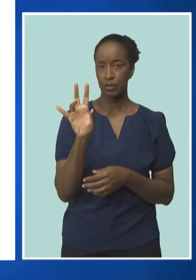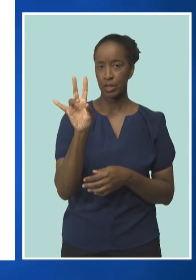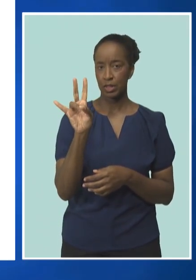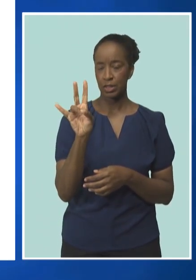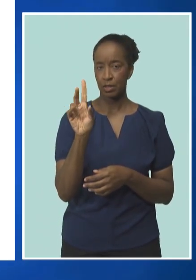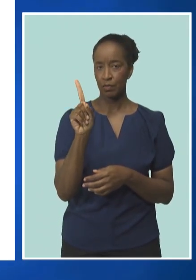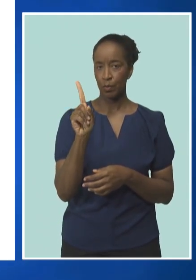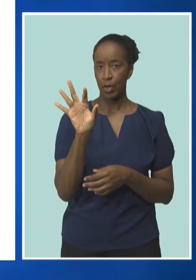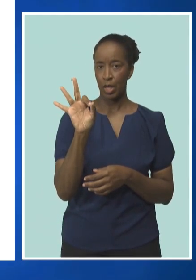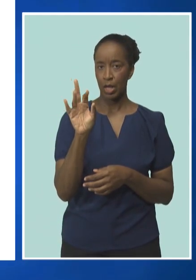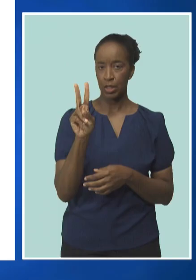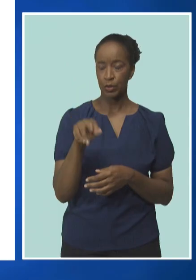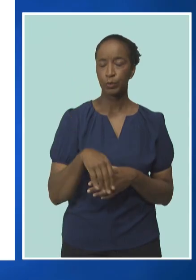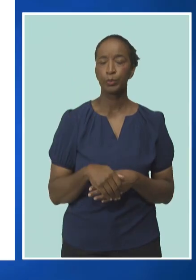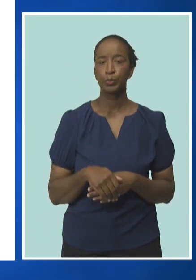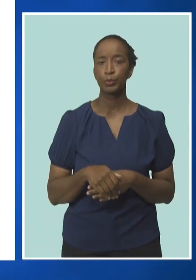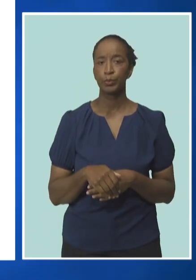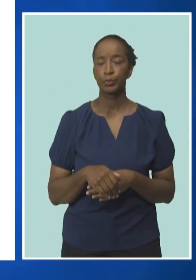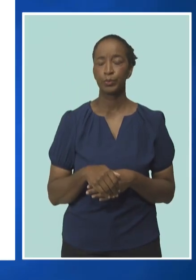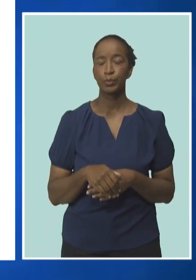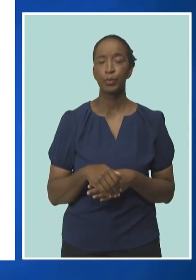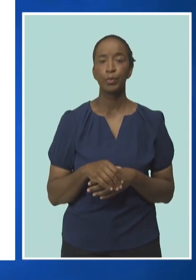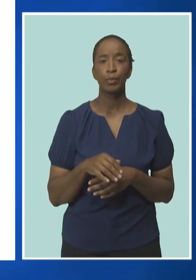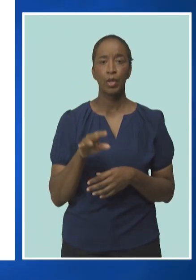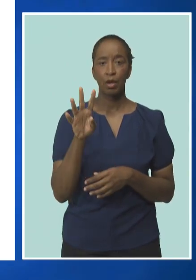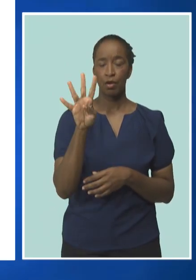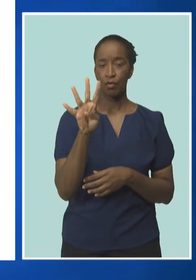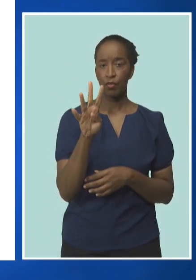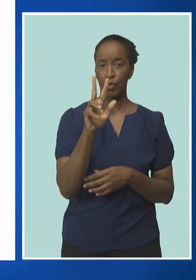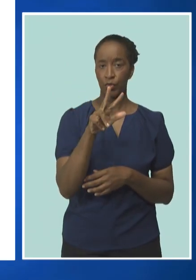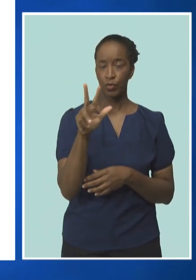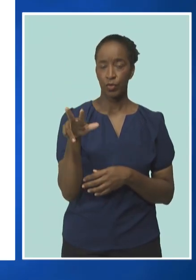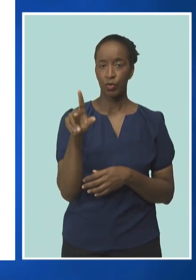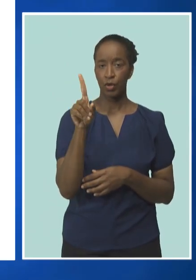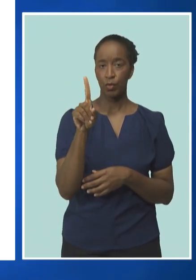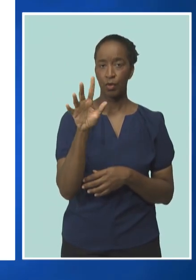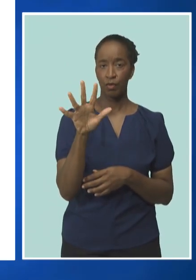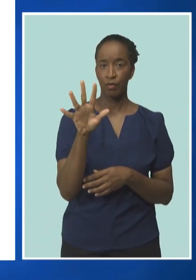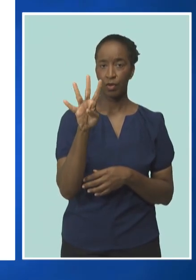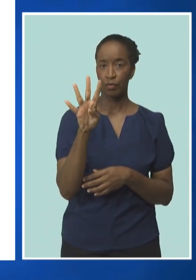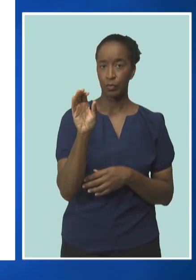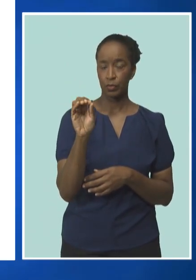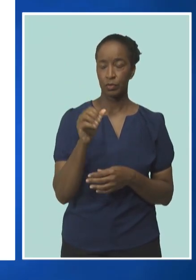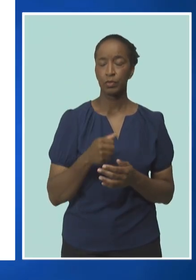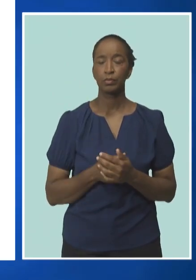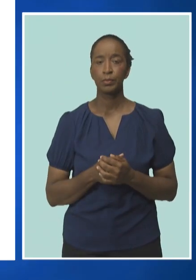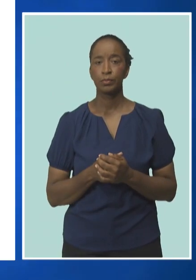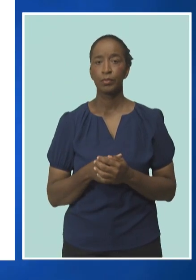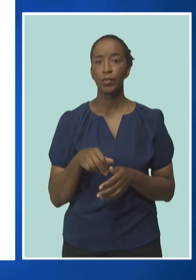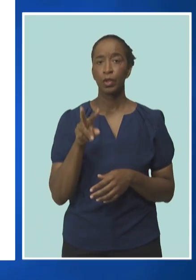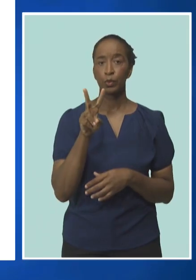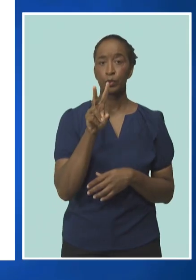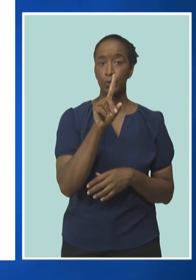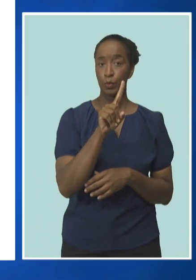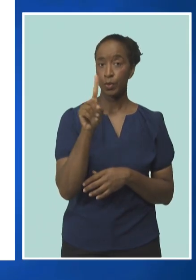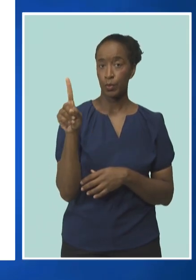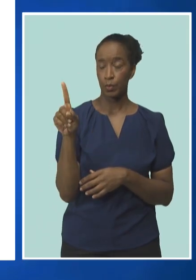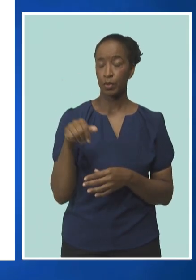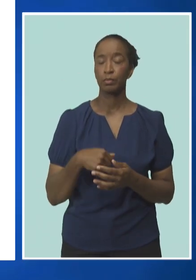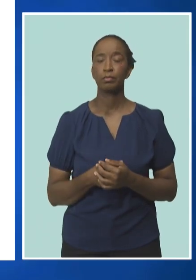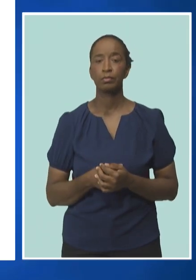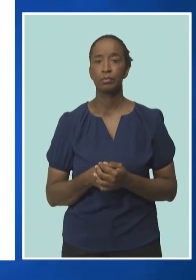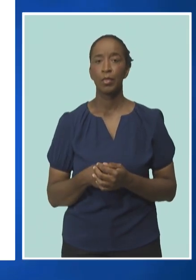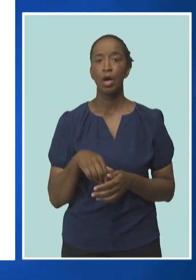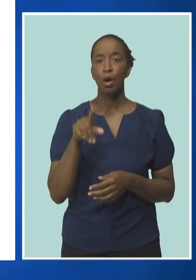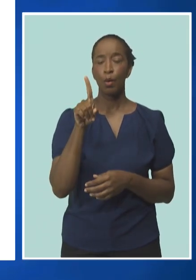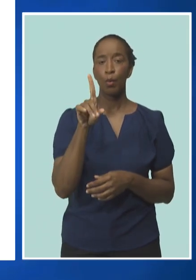430-7192, District F, Belplain Police Station at 433-1540, Police Emergency at 211, Crime